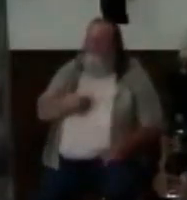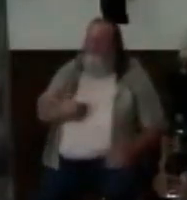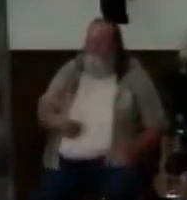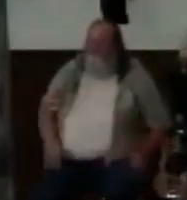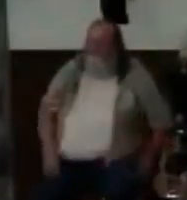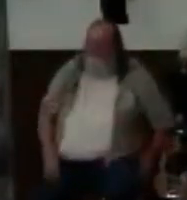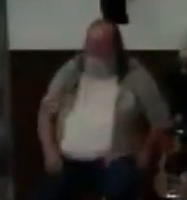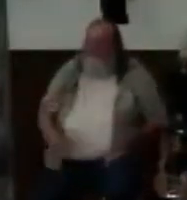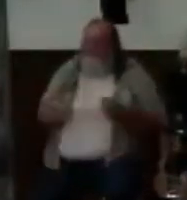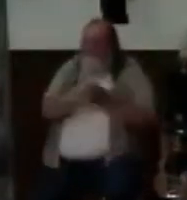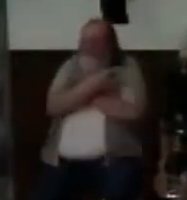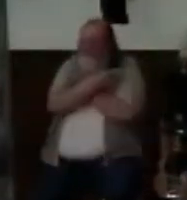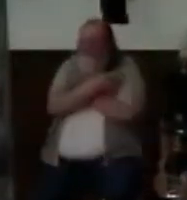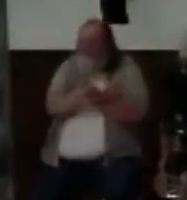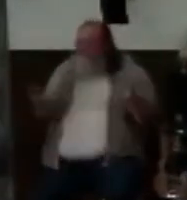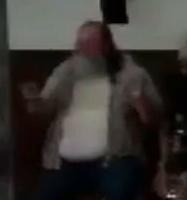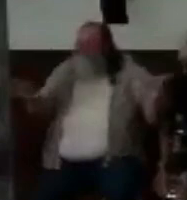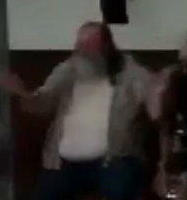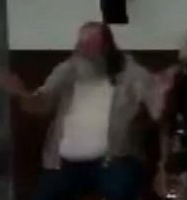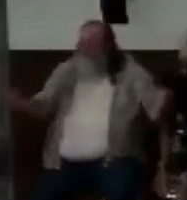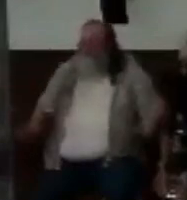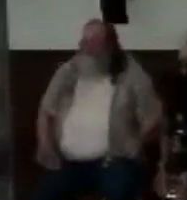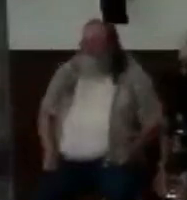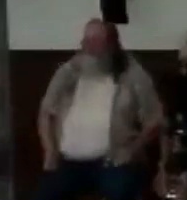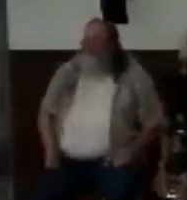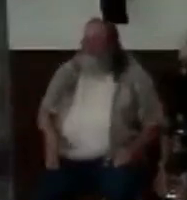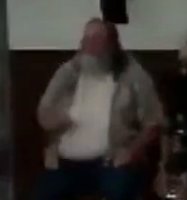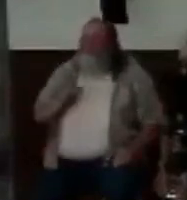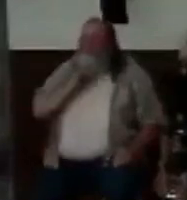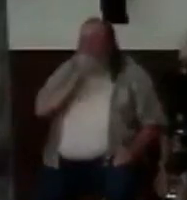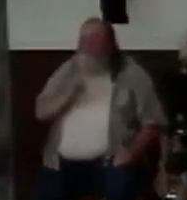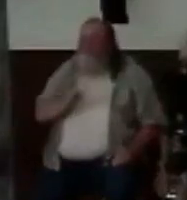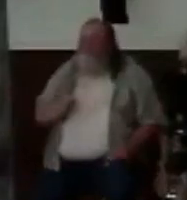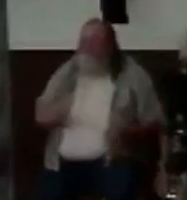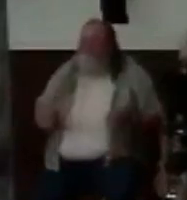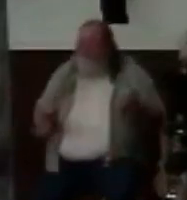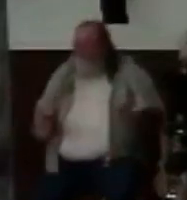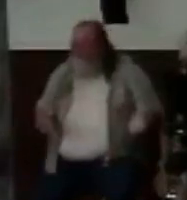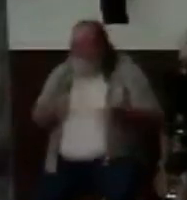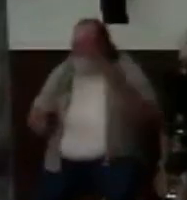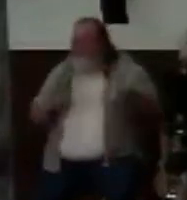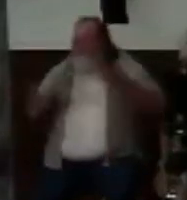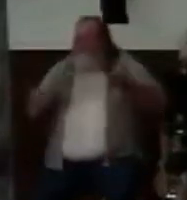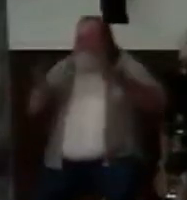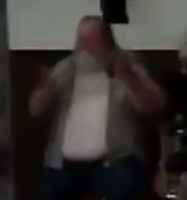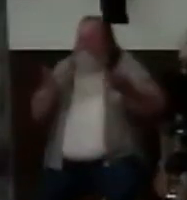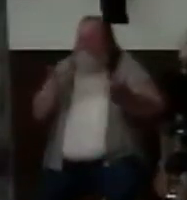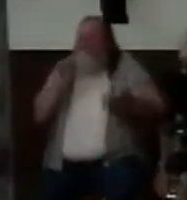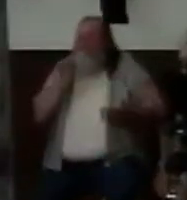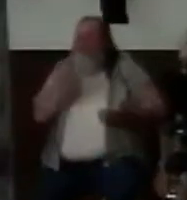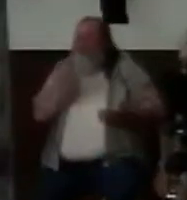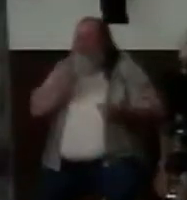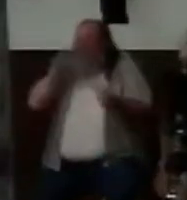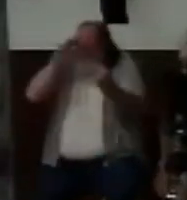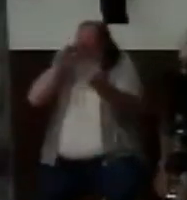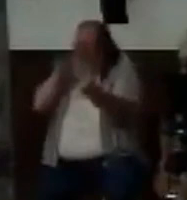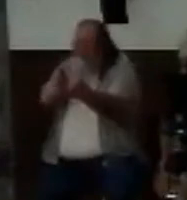revival is for it to renew our devotion and commitment to the call.